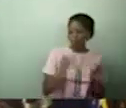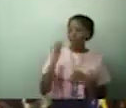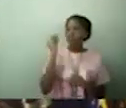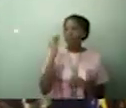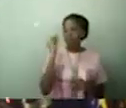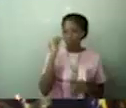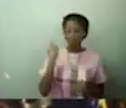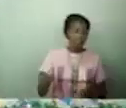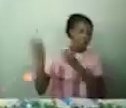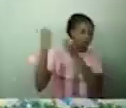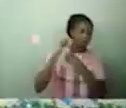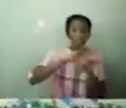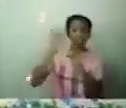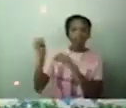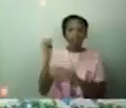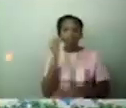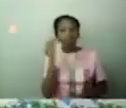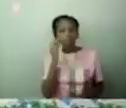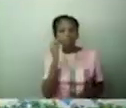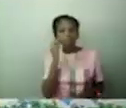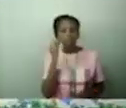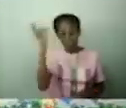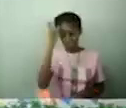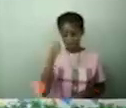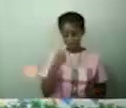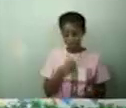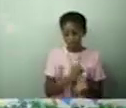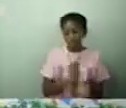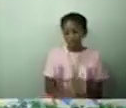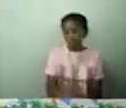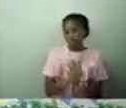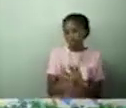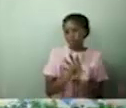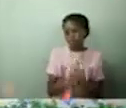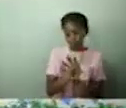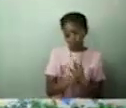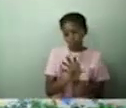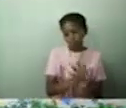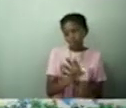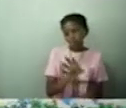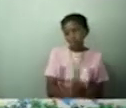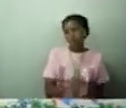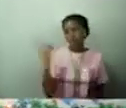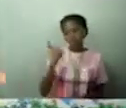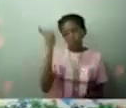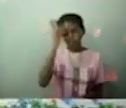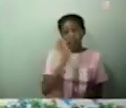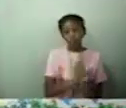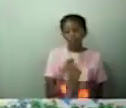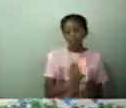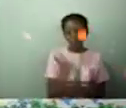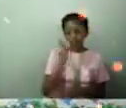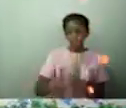is that in a time like this, when the devil is pushing, and pushing, and people have become